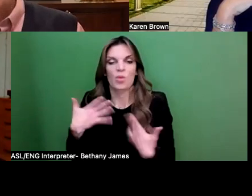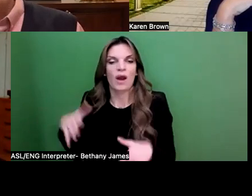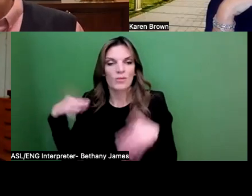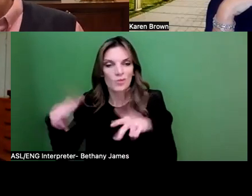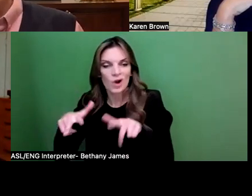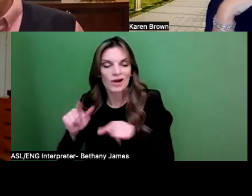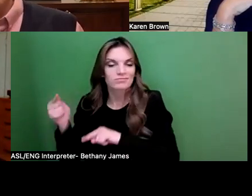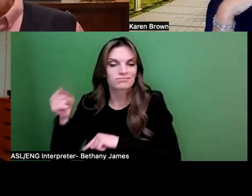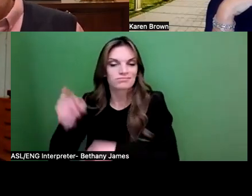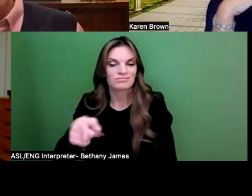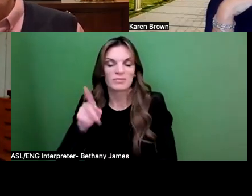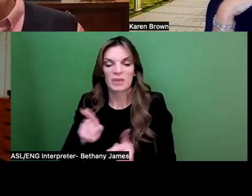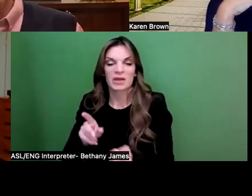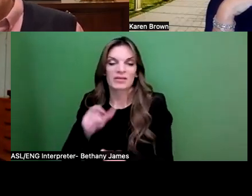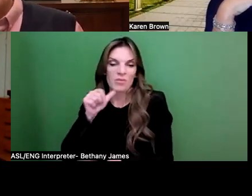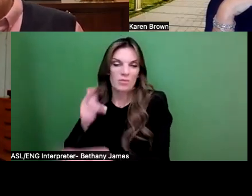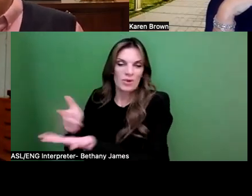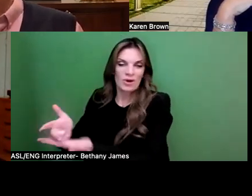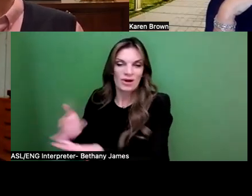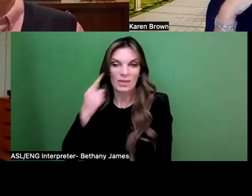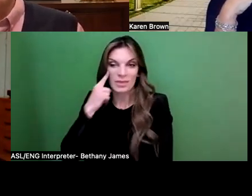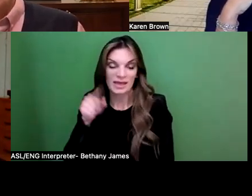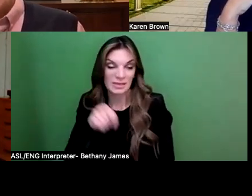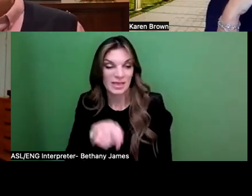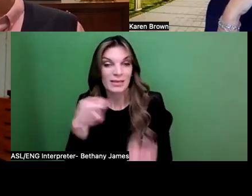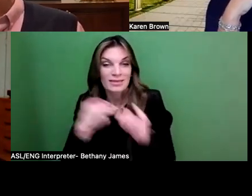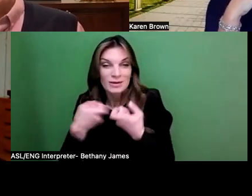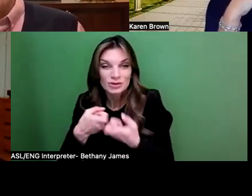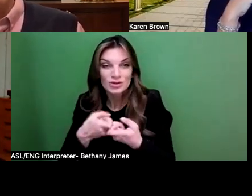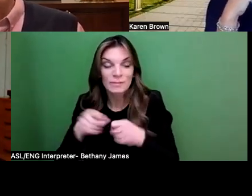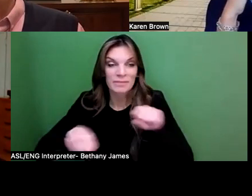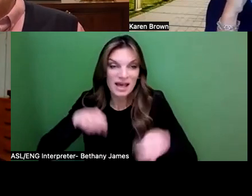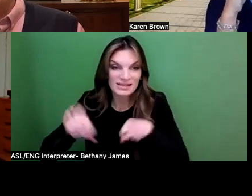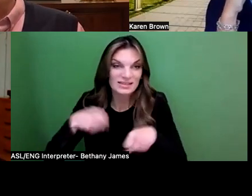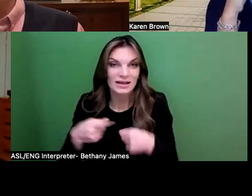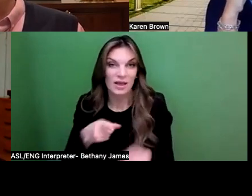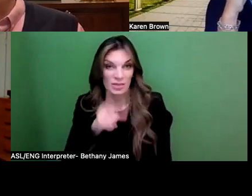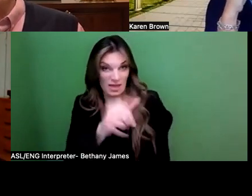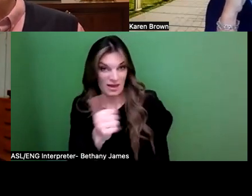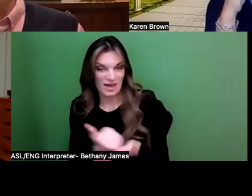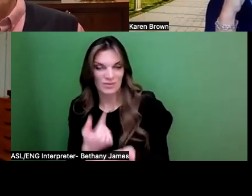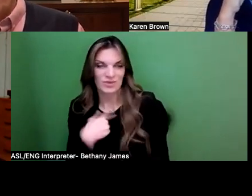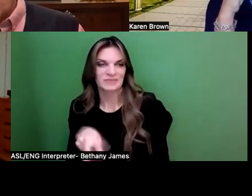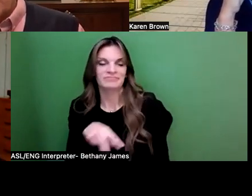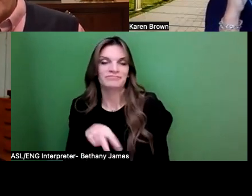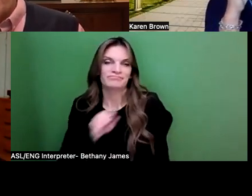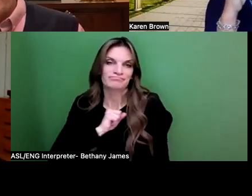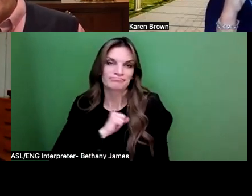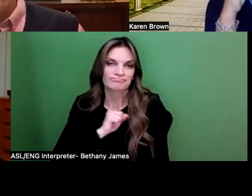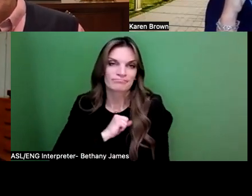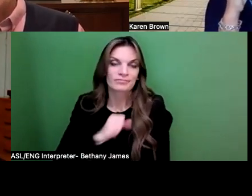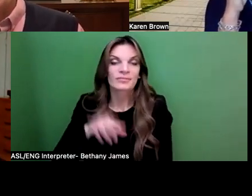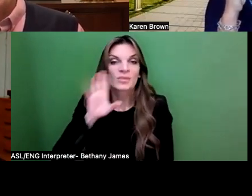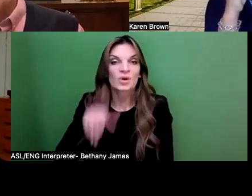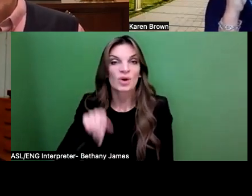don't think e-bikes or bicycles are the answer. As it is now, bicycles ride on the sidewalks in